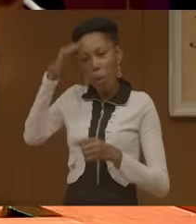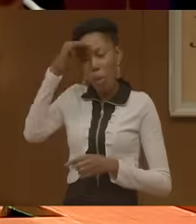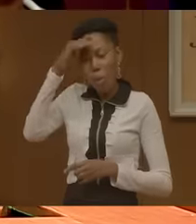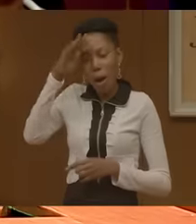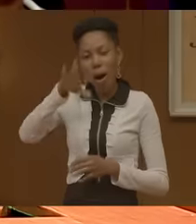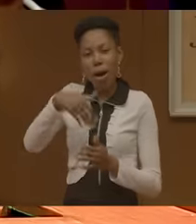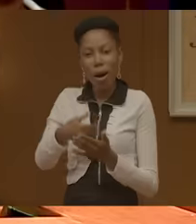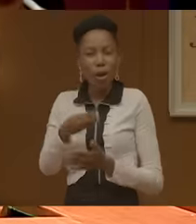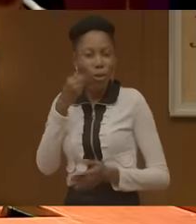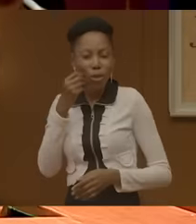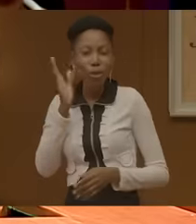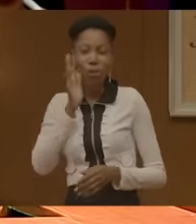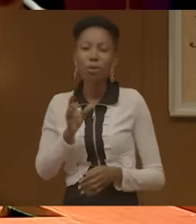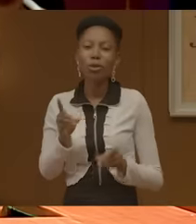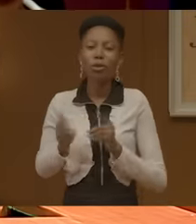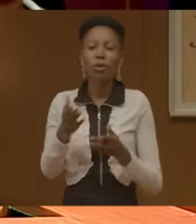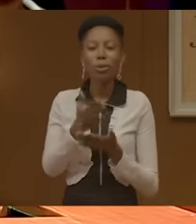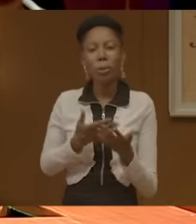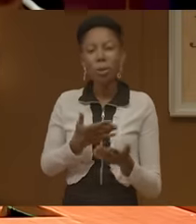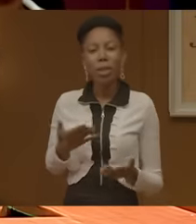just doing some things,